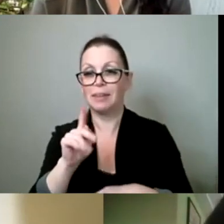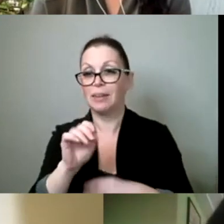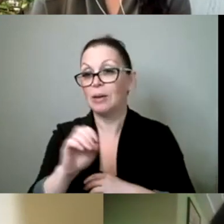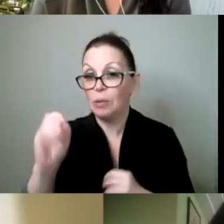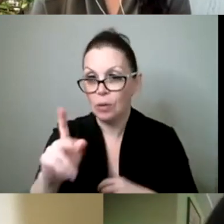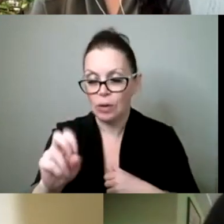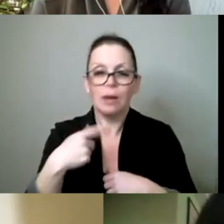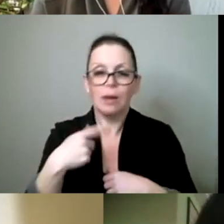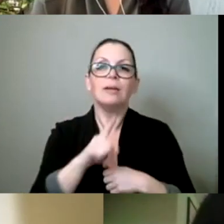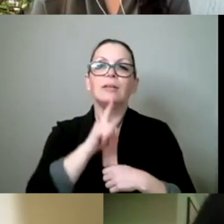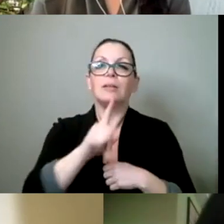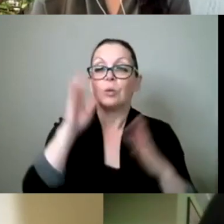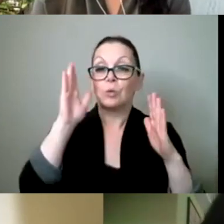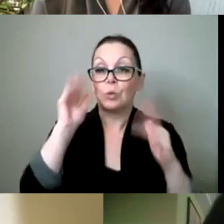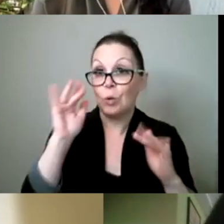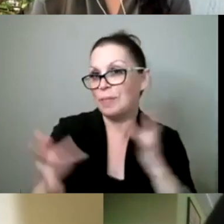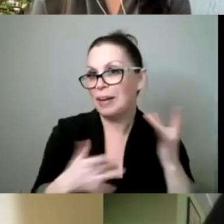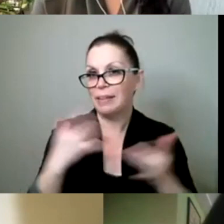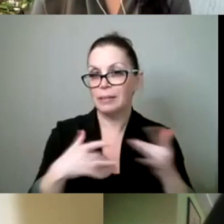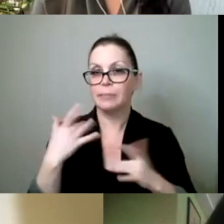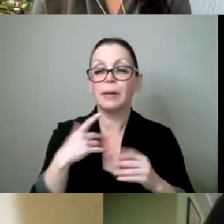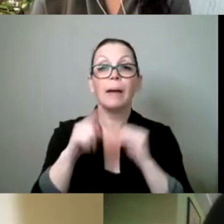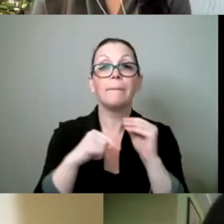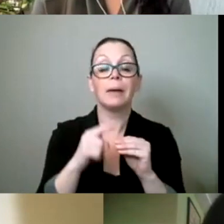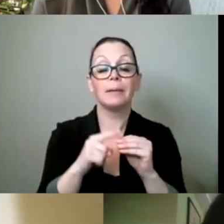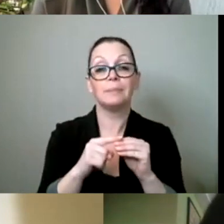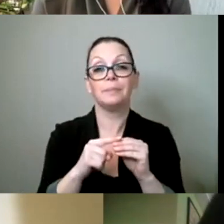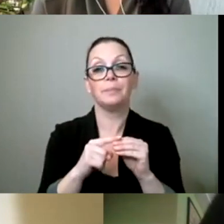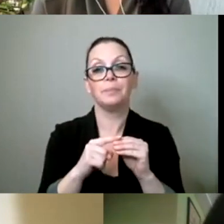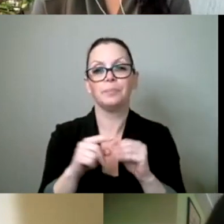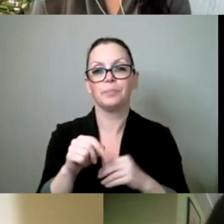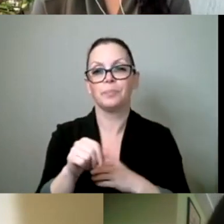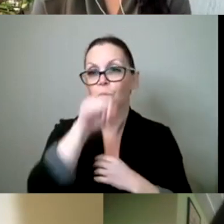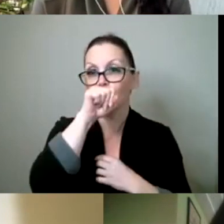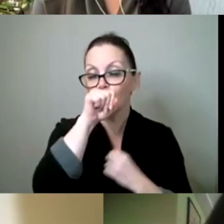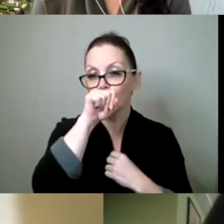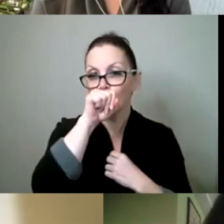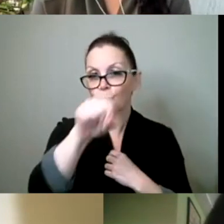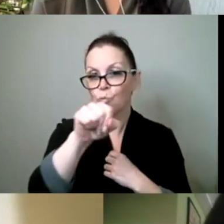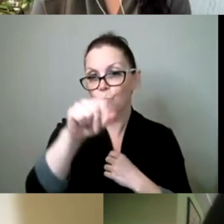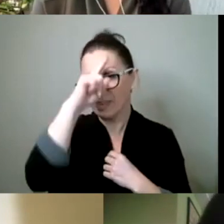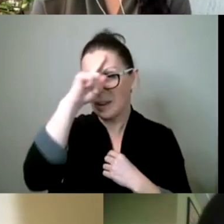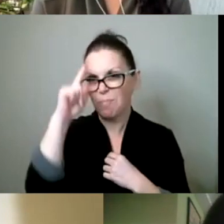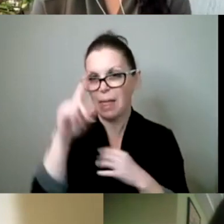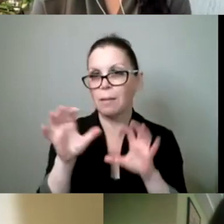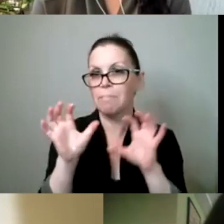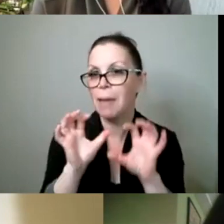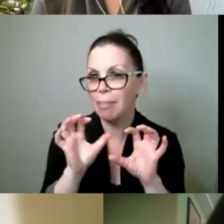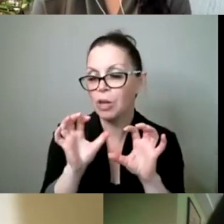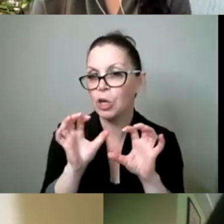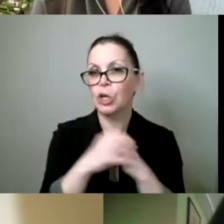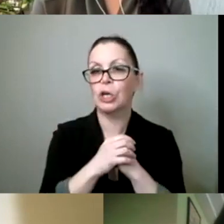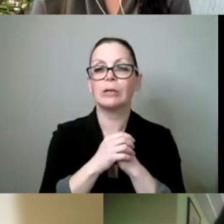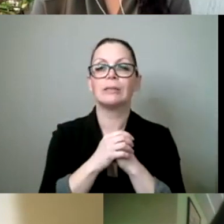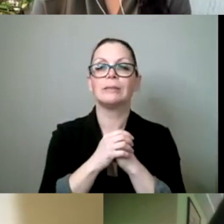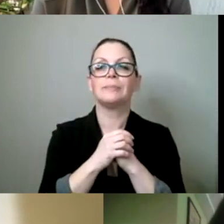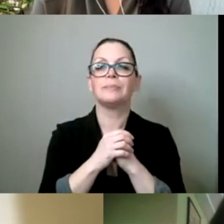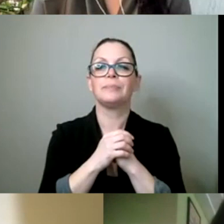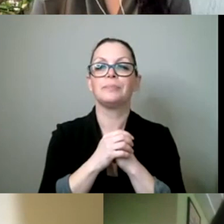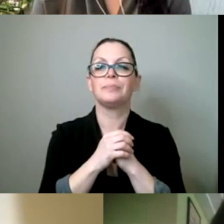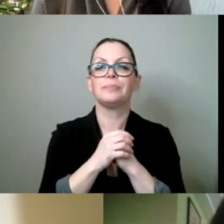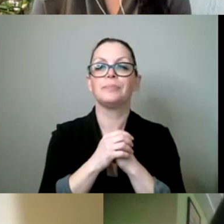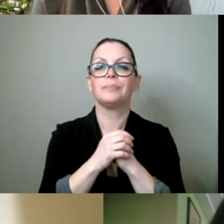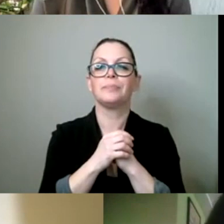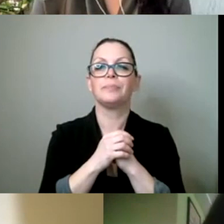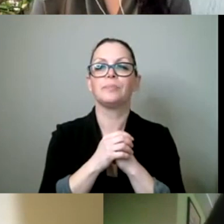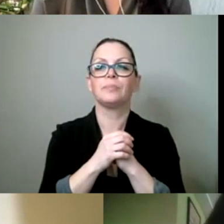What I'm really excited about, I love like the Black Panther. I love how they do it with